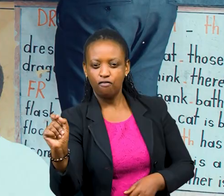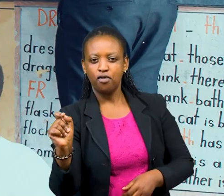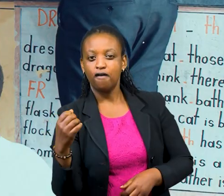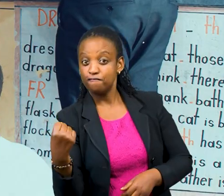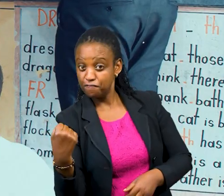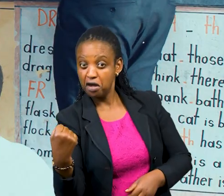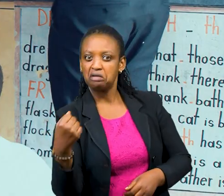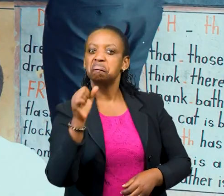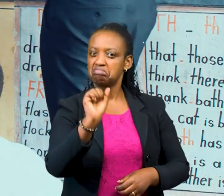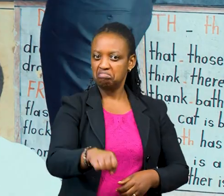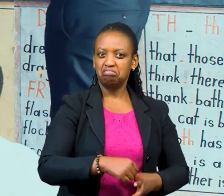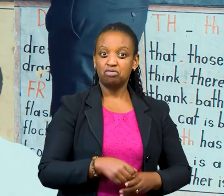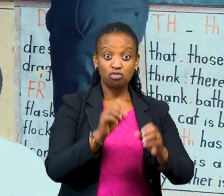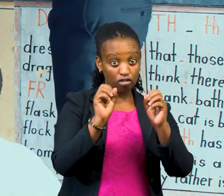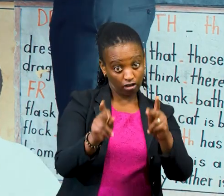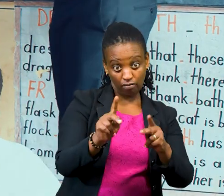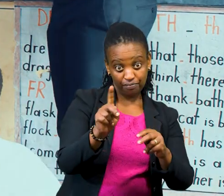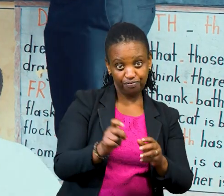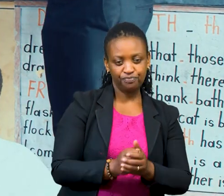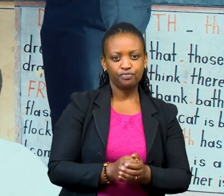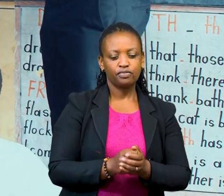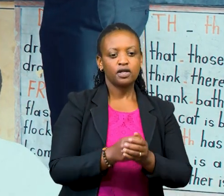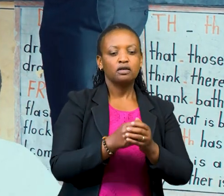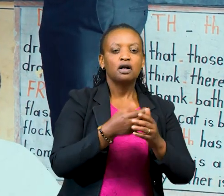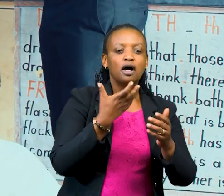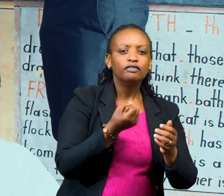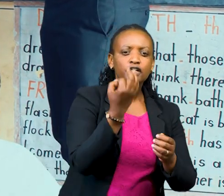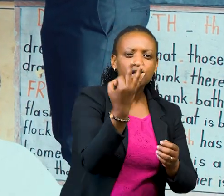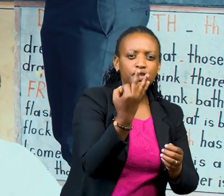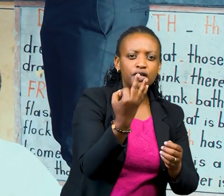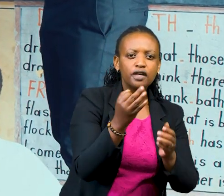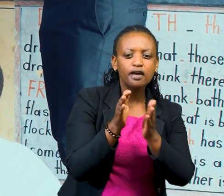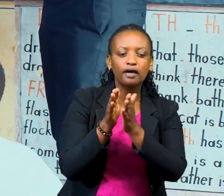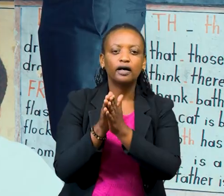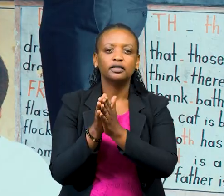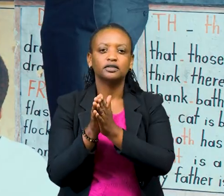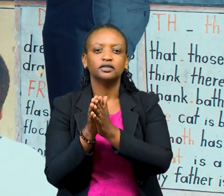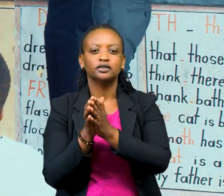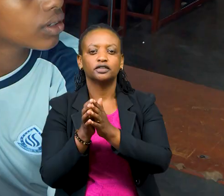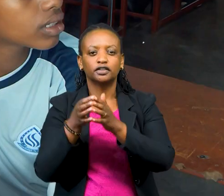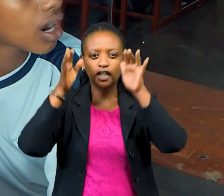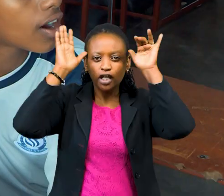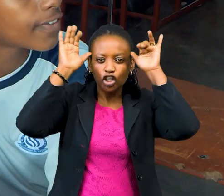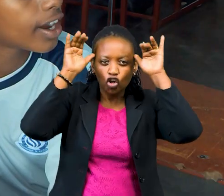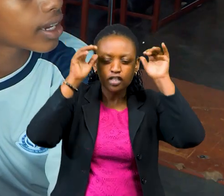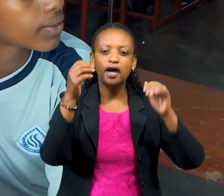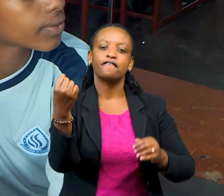over 5, okay? The goats are 3, and then the dogs